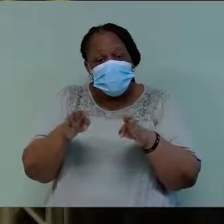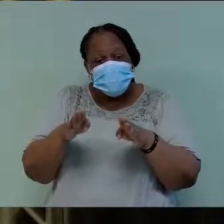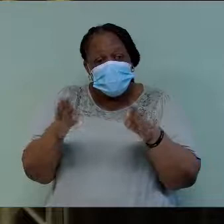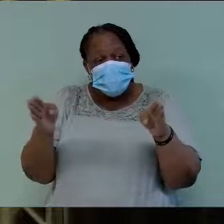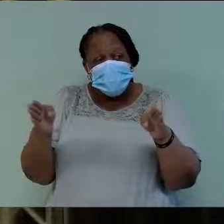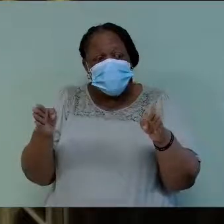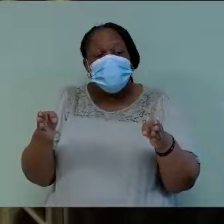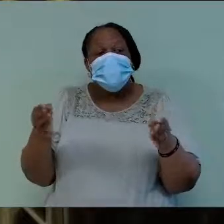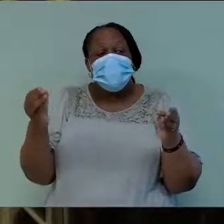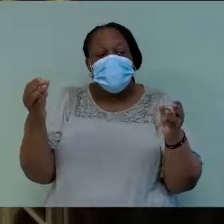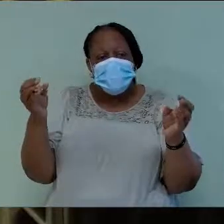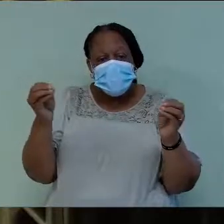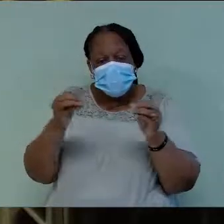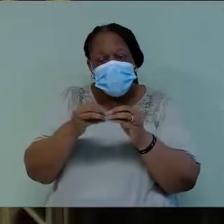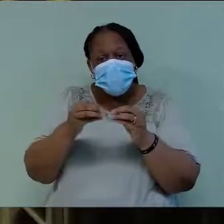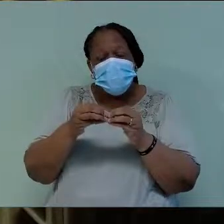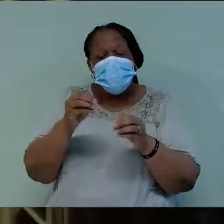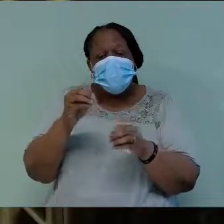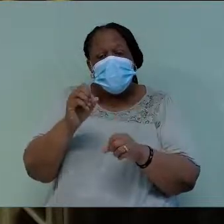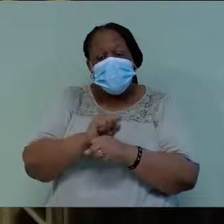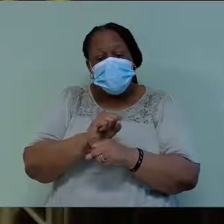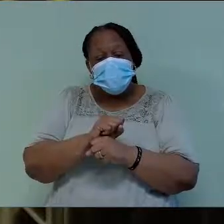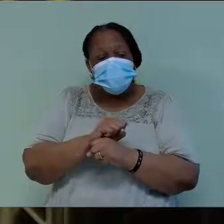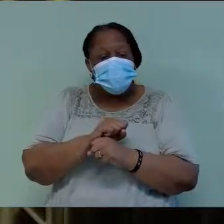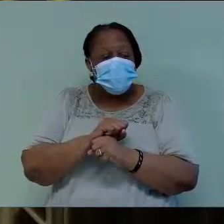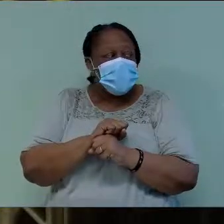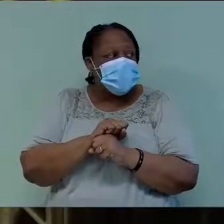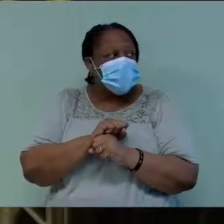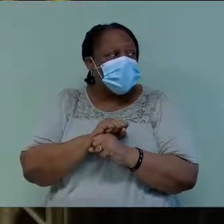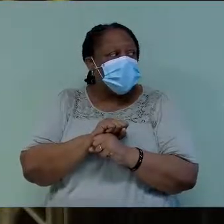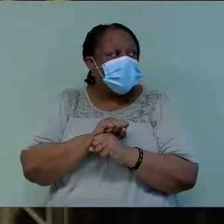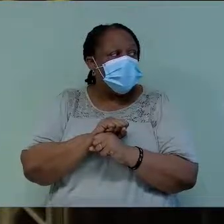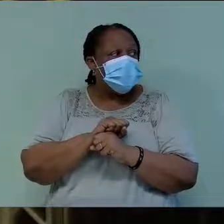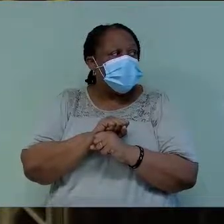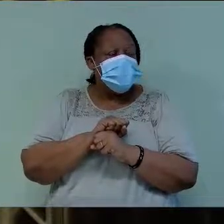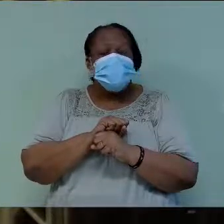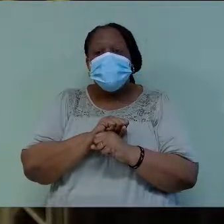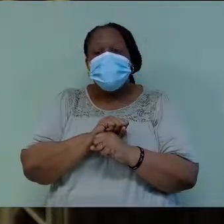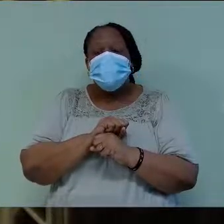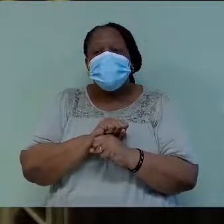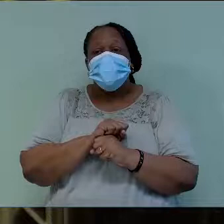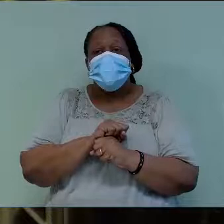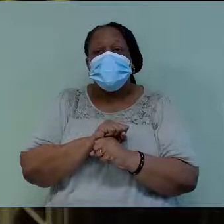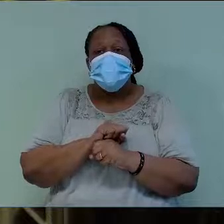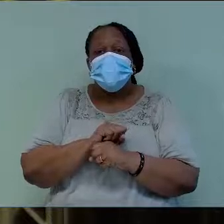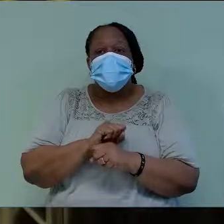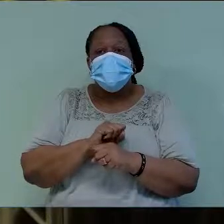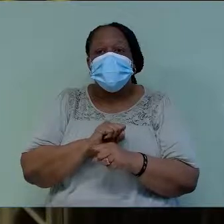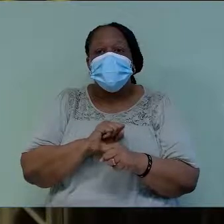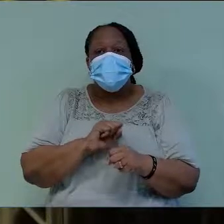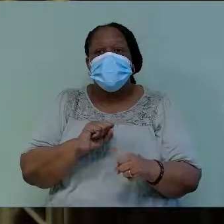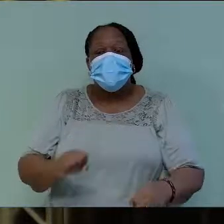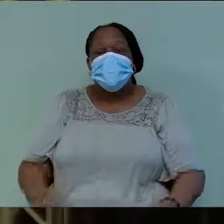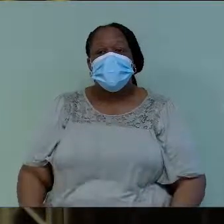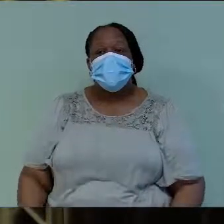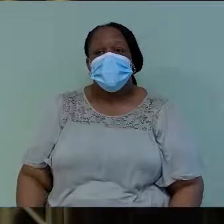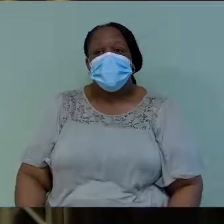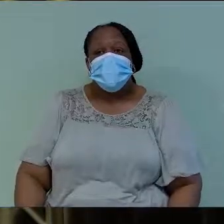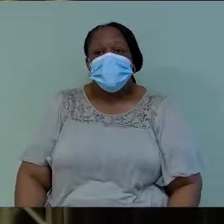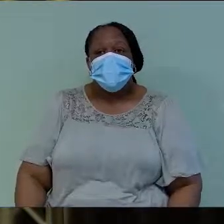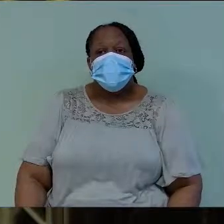who have outstanding severance and long service claims at the Department of Labor that these matters will be settled